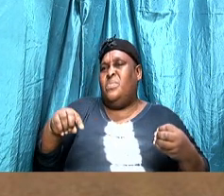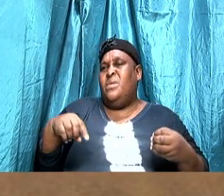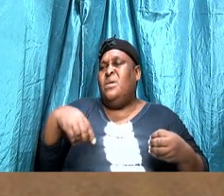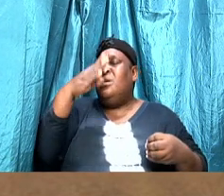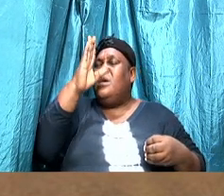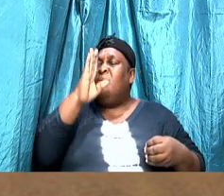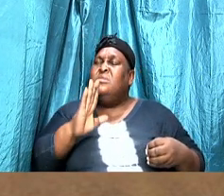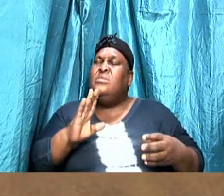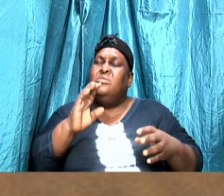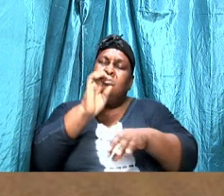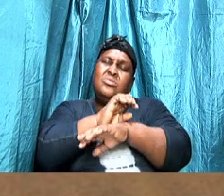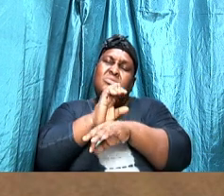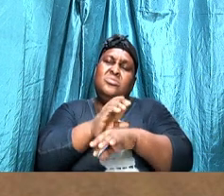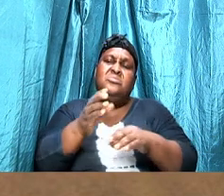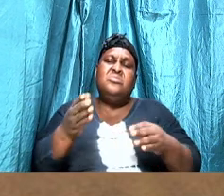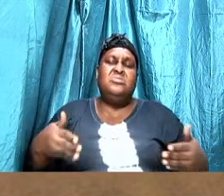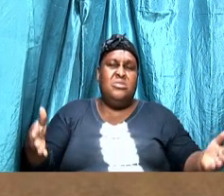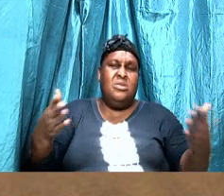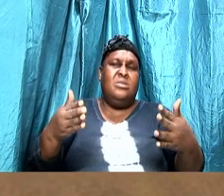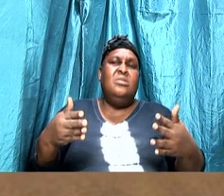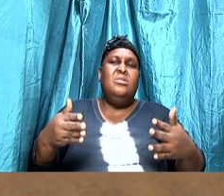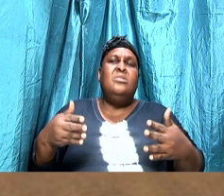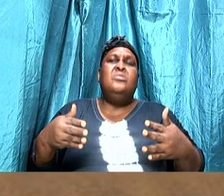fulfill this mandate of God.